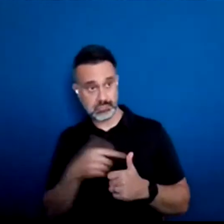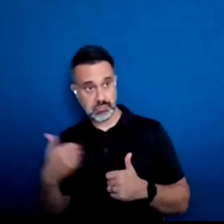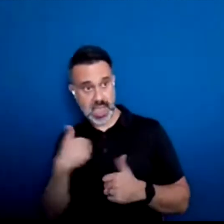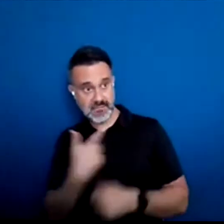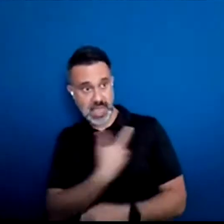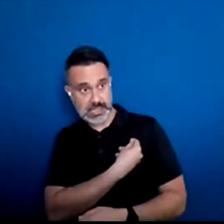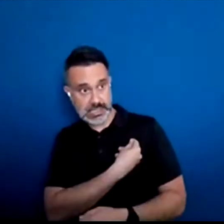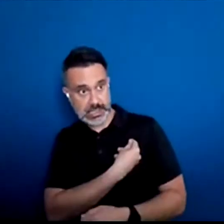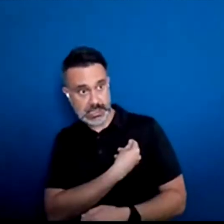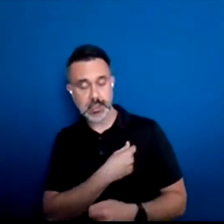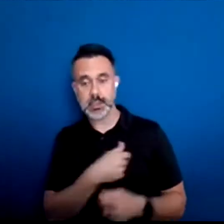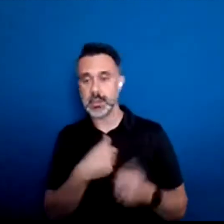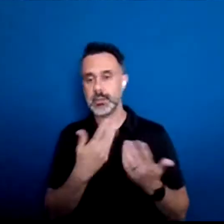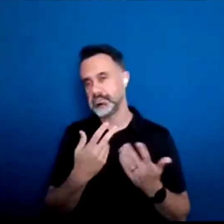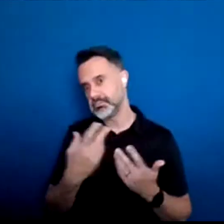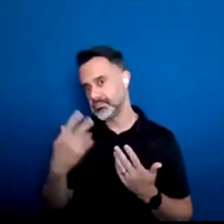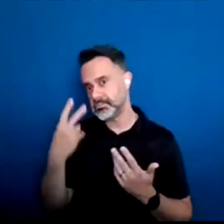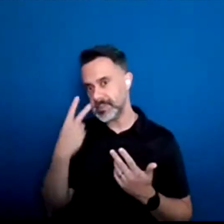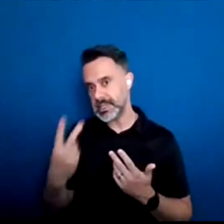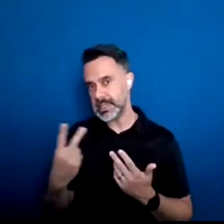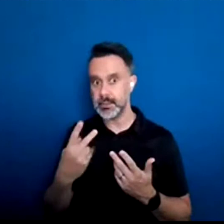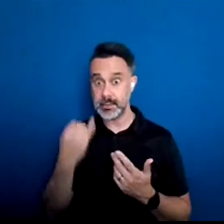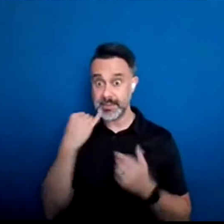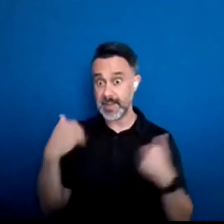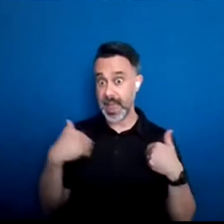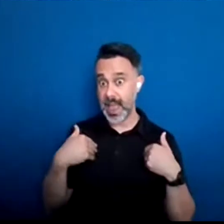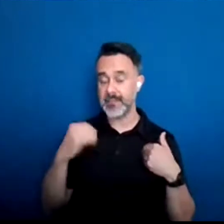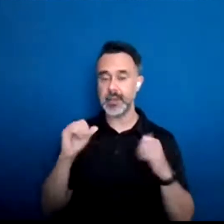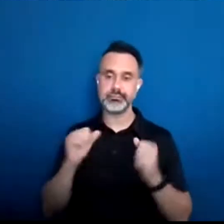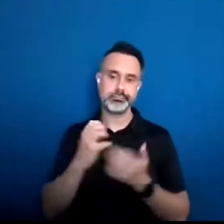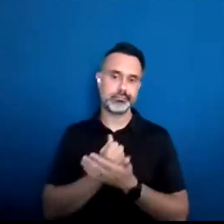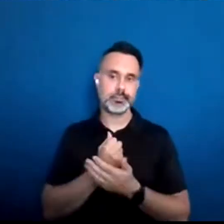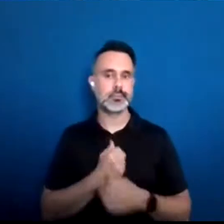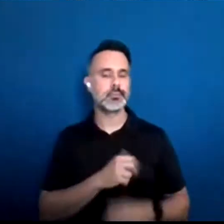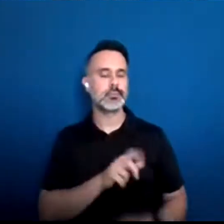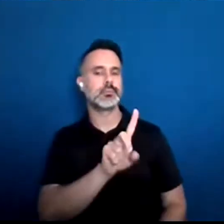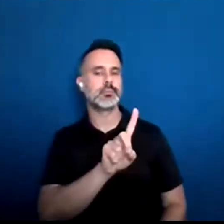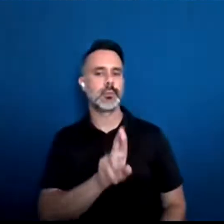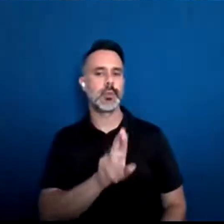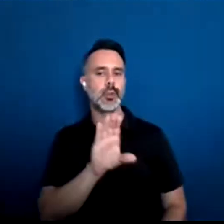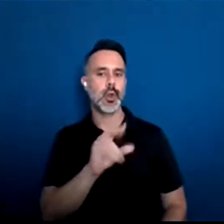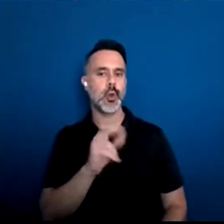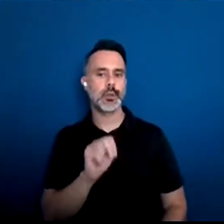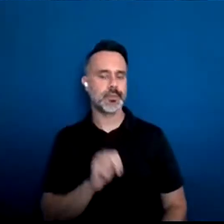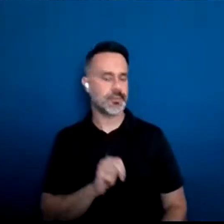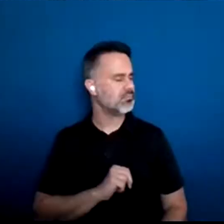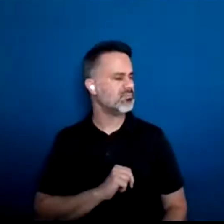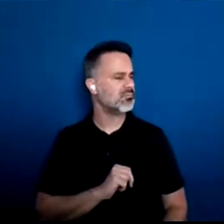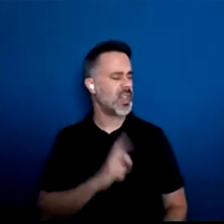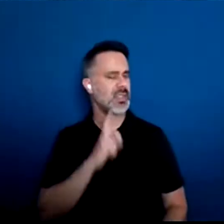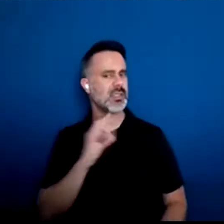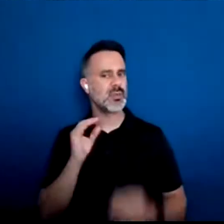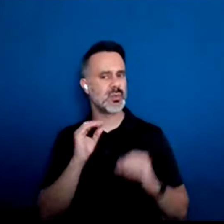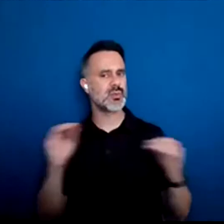yes, go ahead and get it there. Yeah, I don't think there's anything that precludes a community